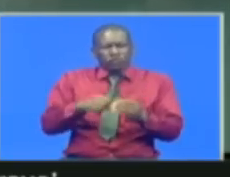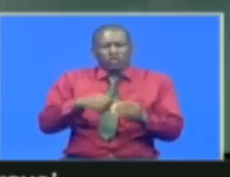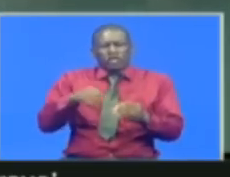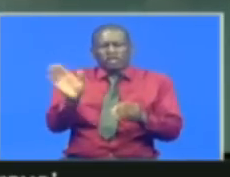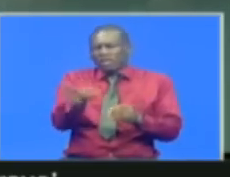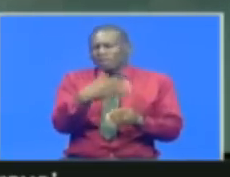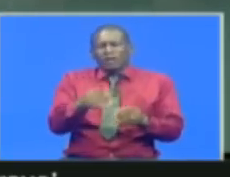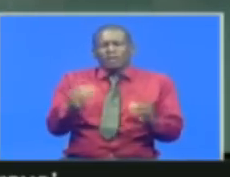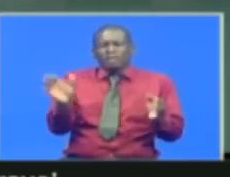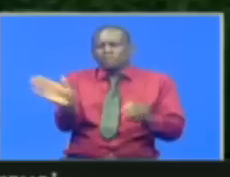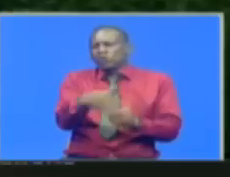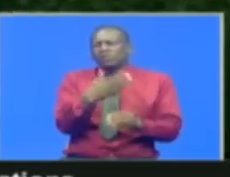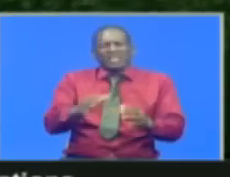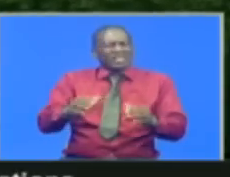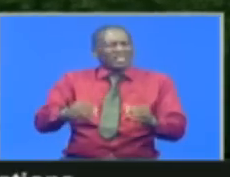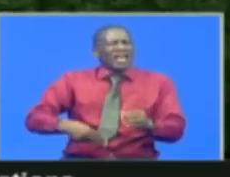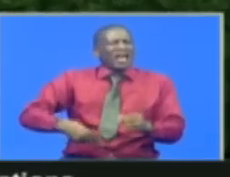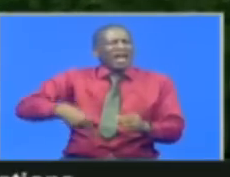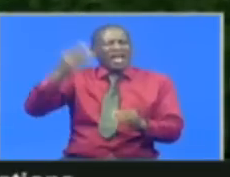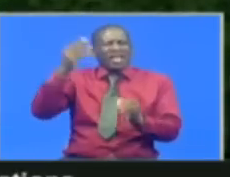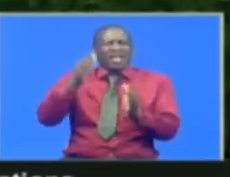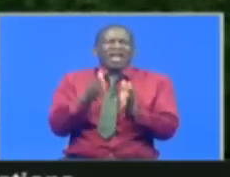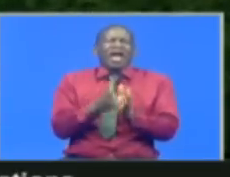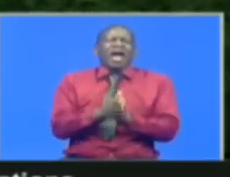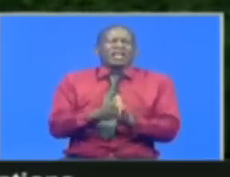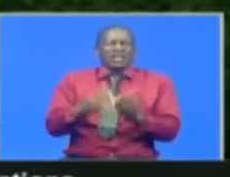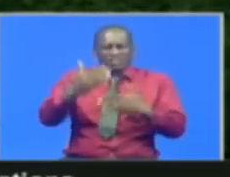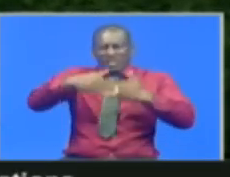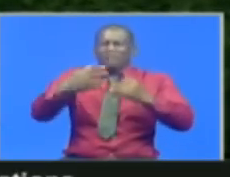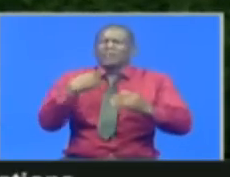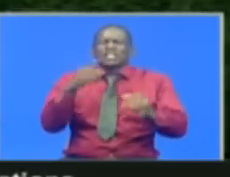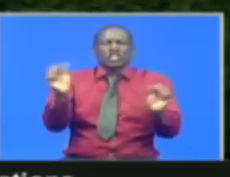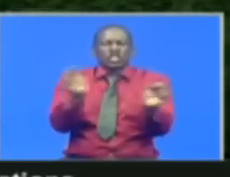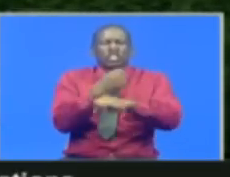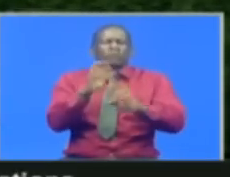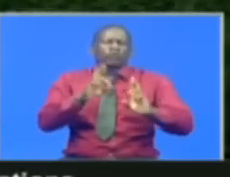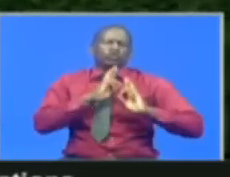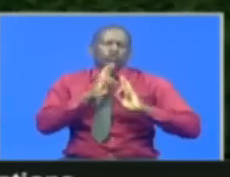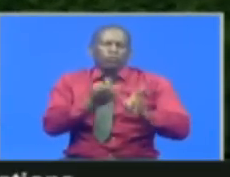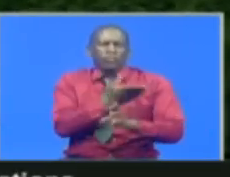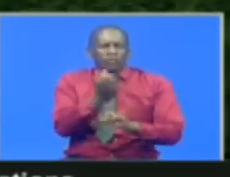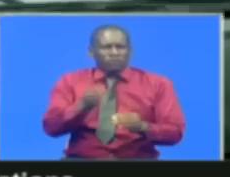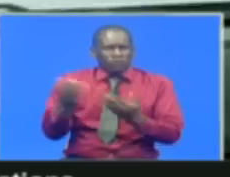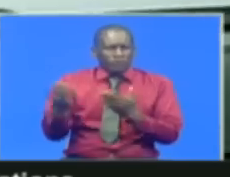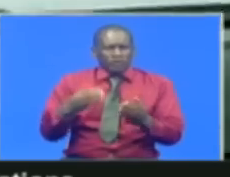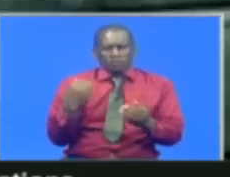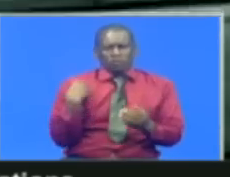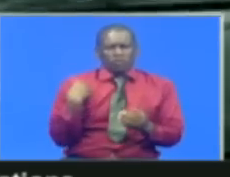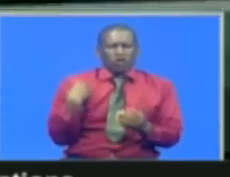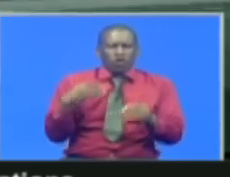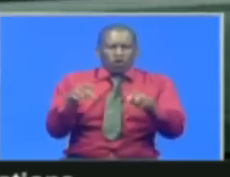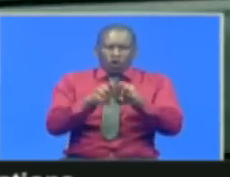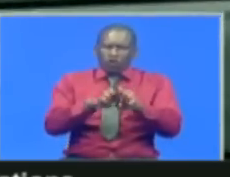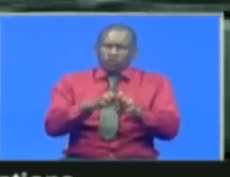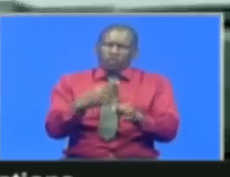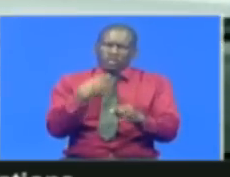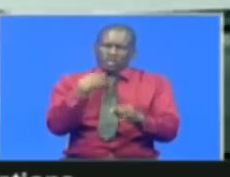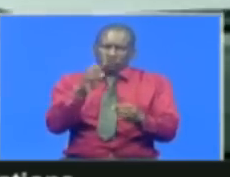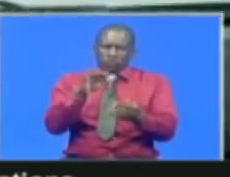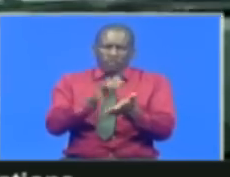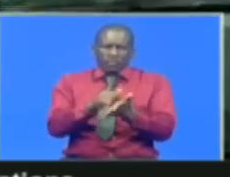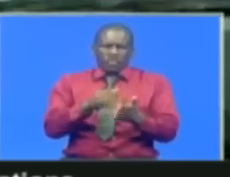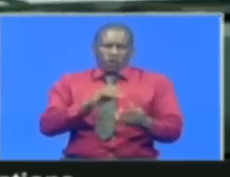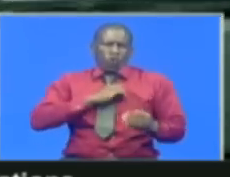but neighbors say they won't dare report them for causing disturbance. They are also said to possess houses